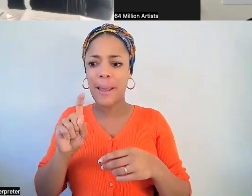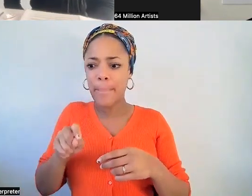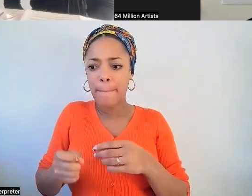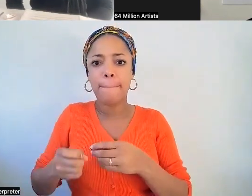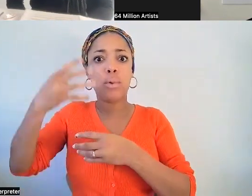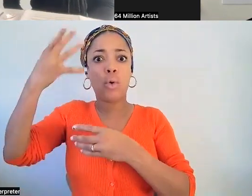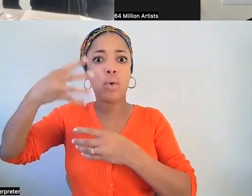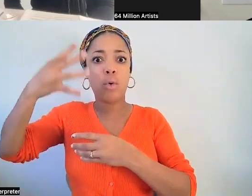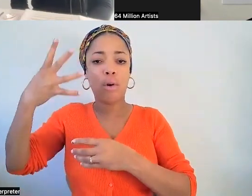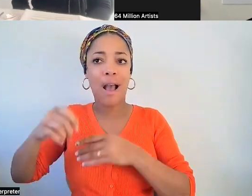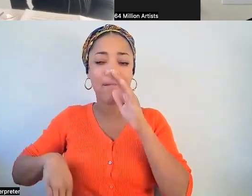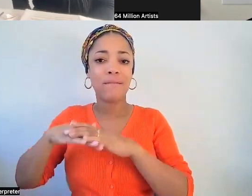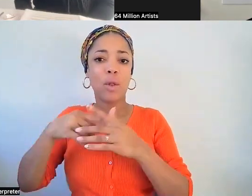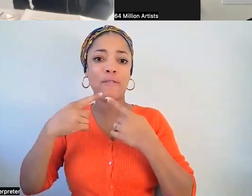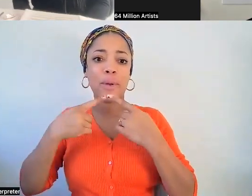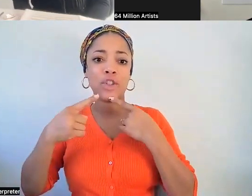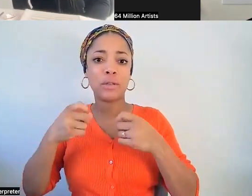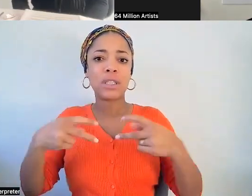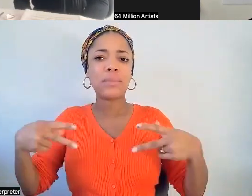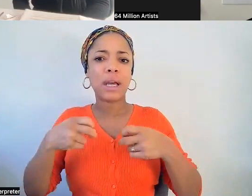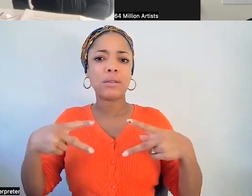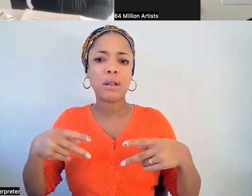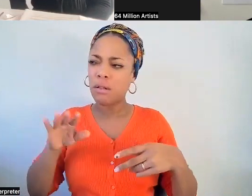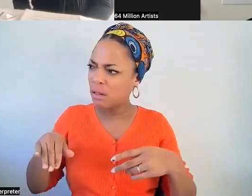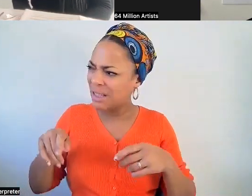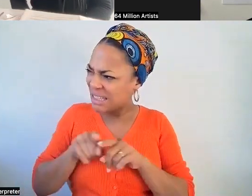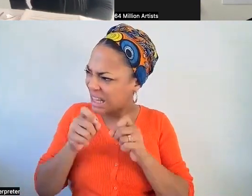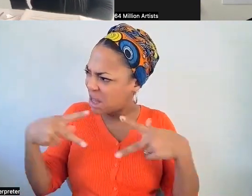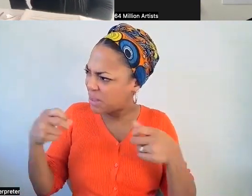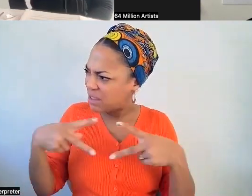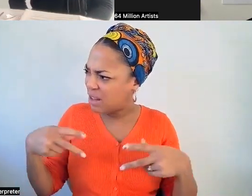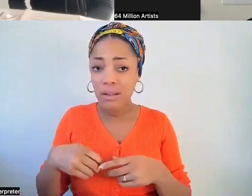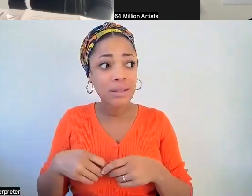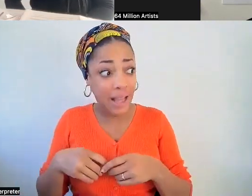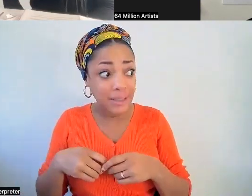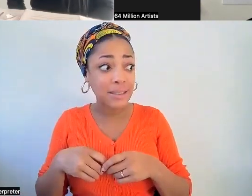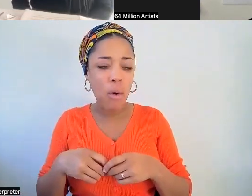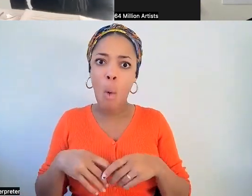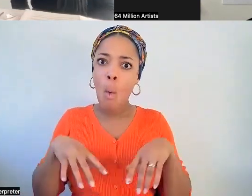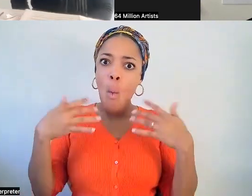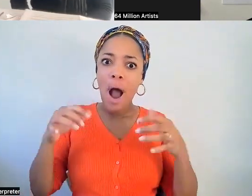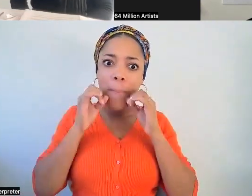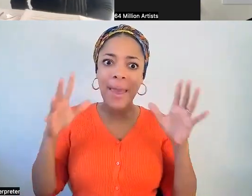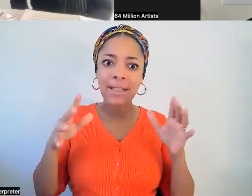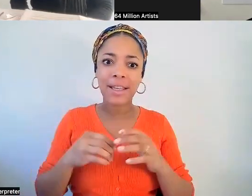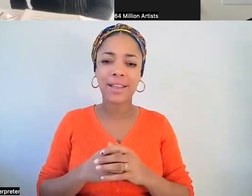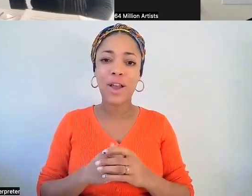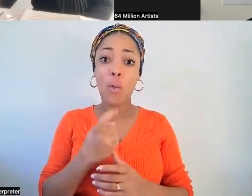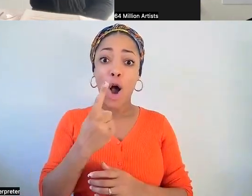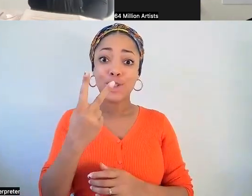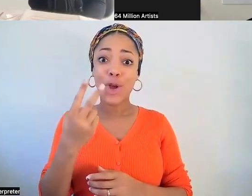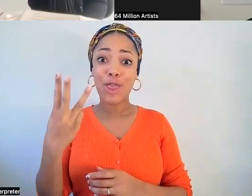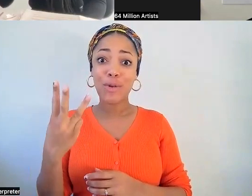for your convenience as well. Will that be like subtitles? Yes. Oh, wow. That's amazing. One, two, three. Did that come up on the